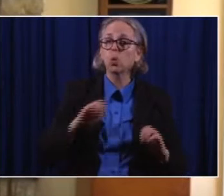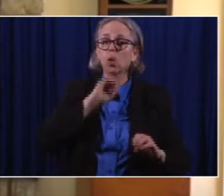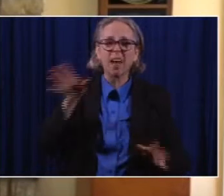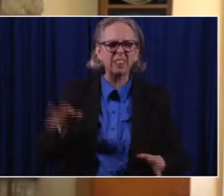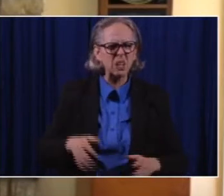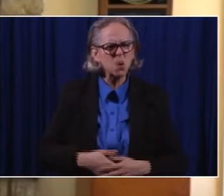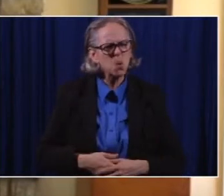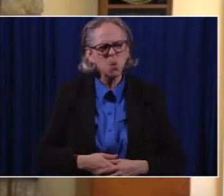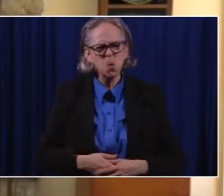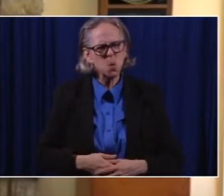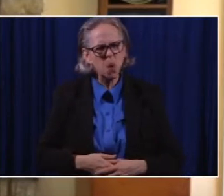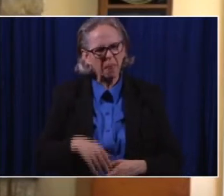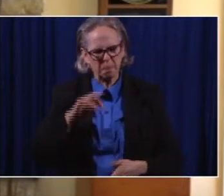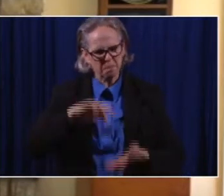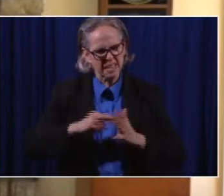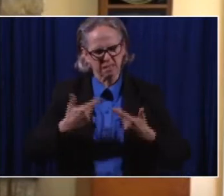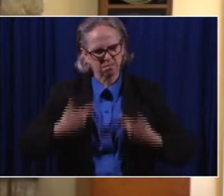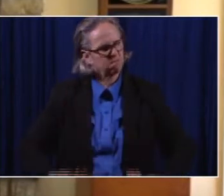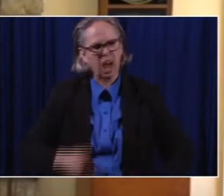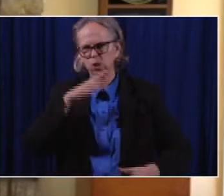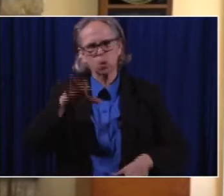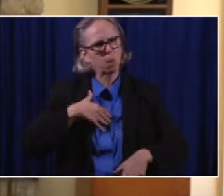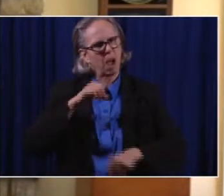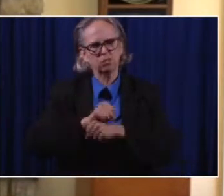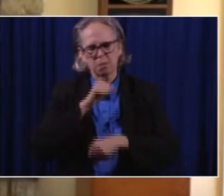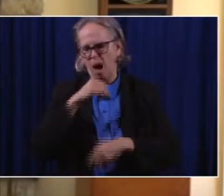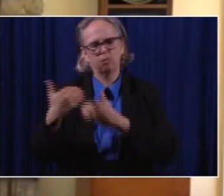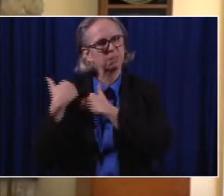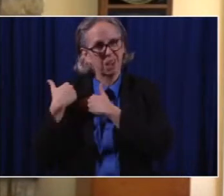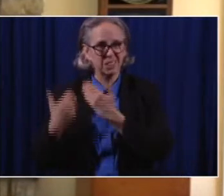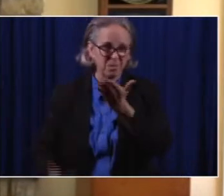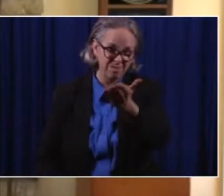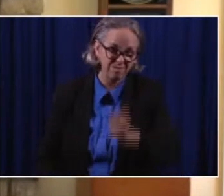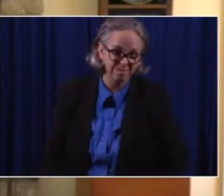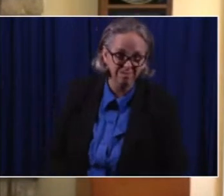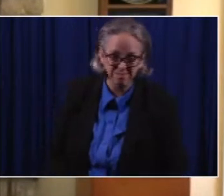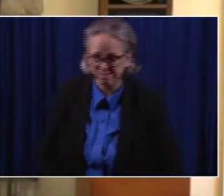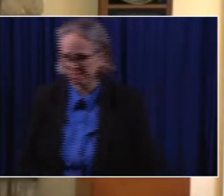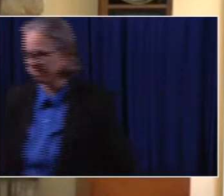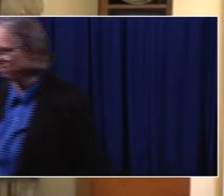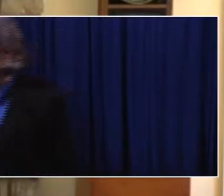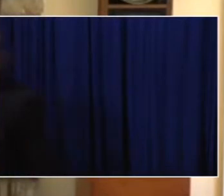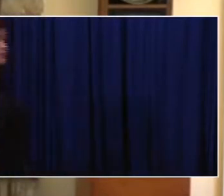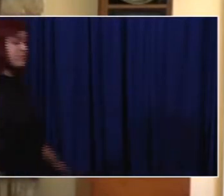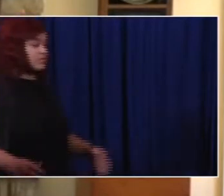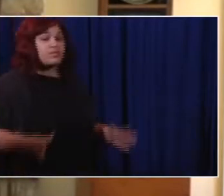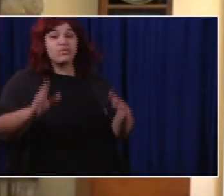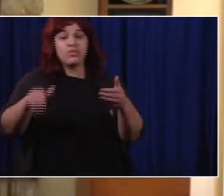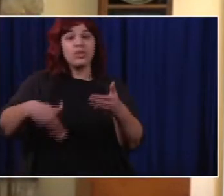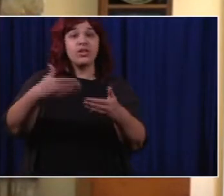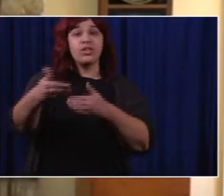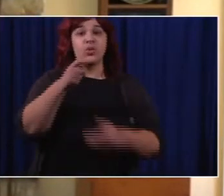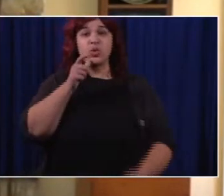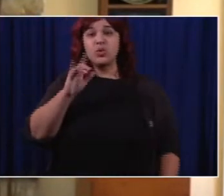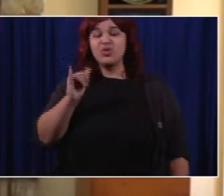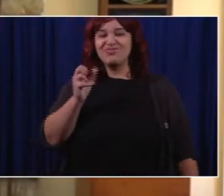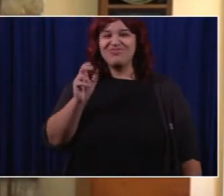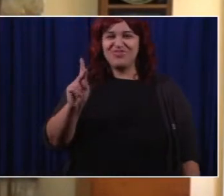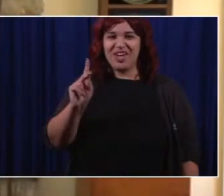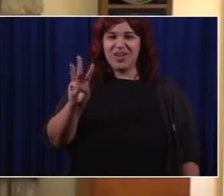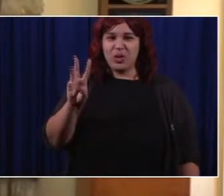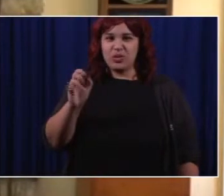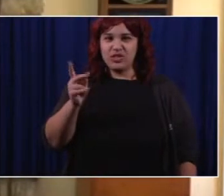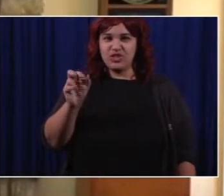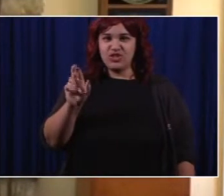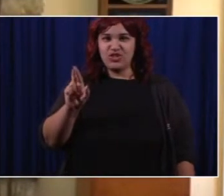Next question is from Jack Windsor at WMFD in Mansfield. Hey, Jack. Hi, Governor. In communication